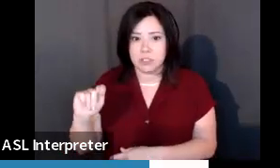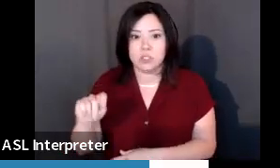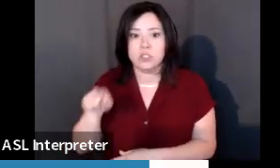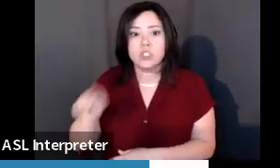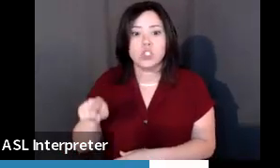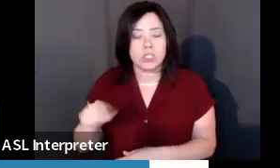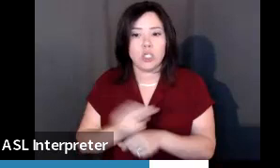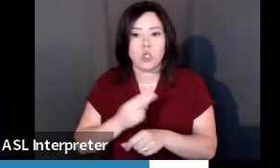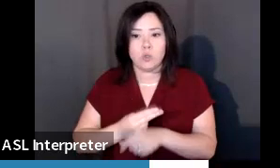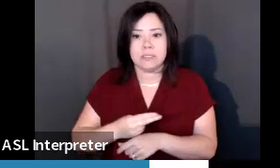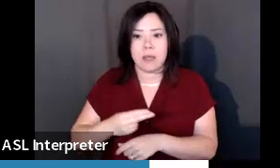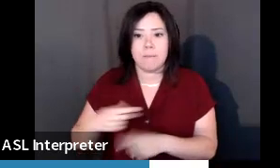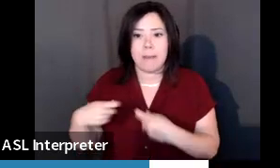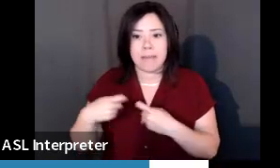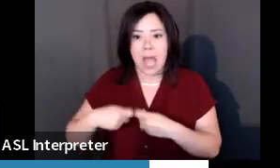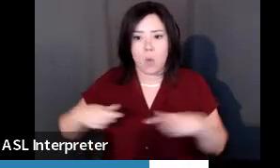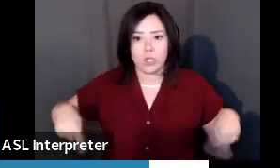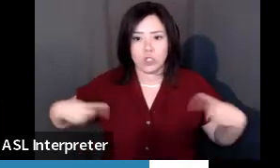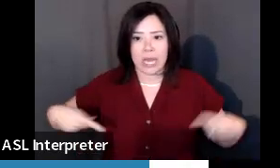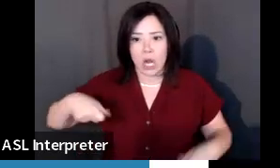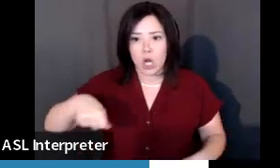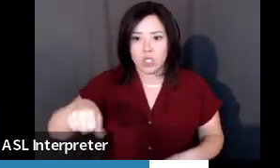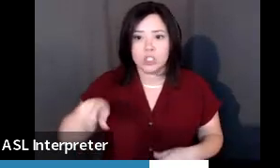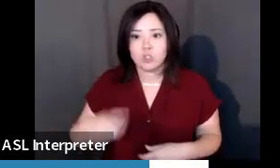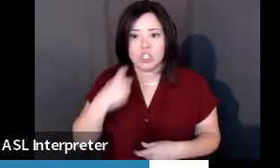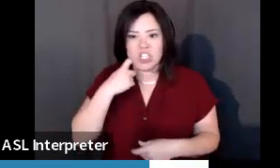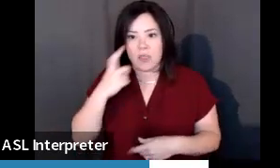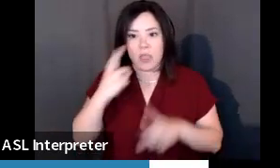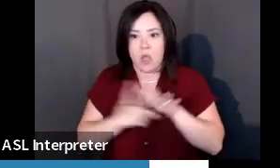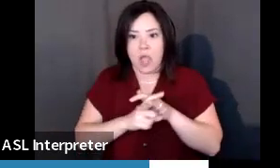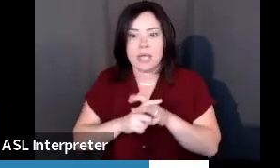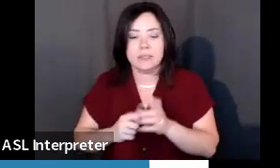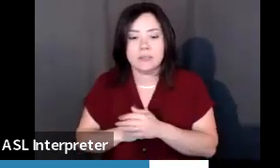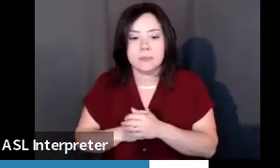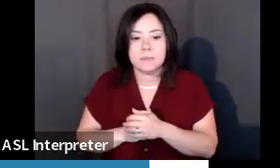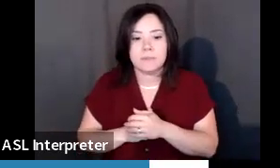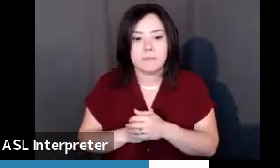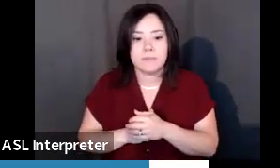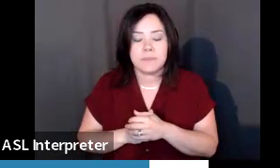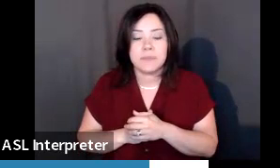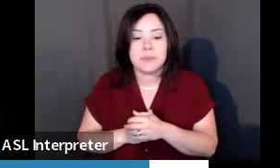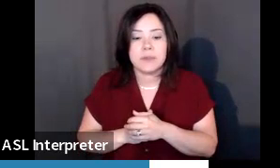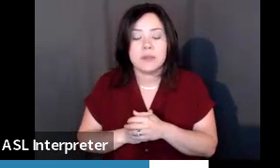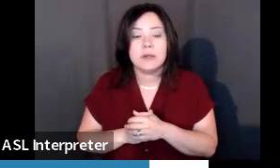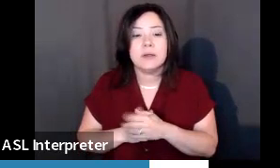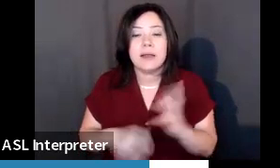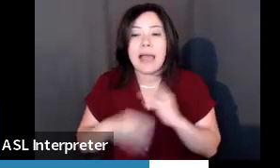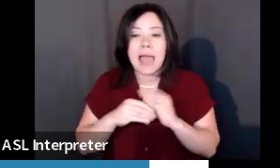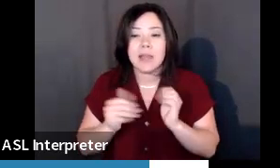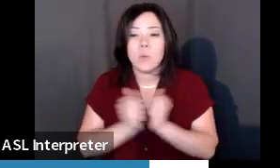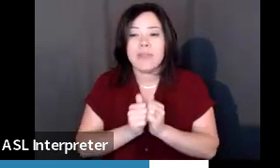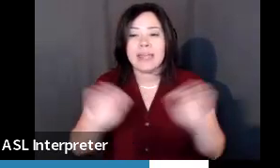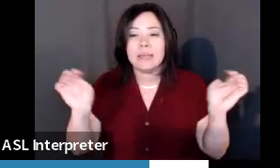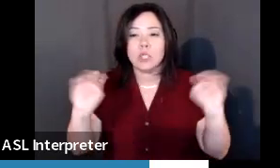chair user. And so she just thought of some things. One of the things I was going to talk about on the emergency preparedness